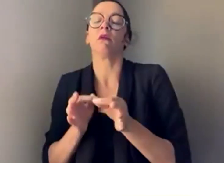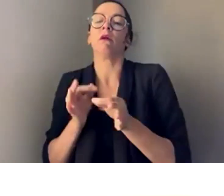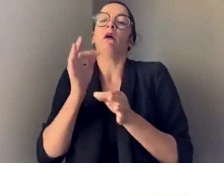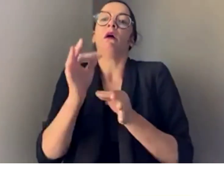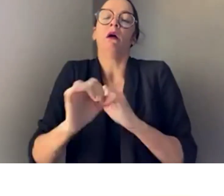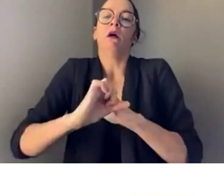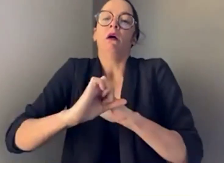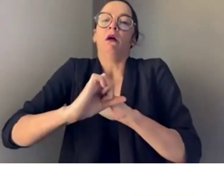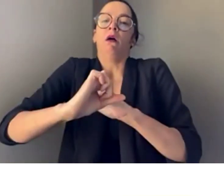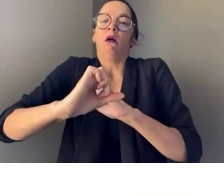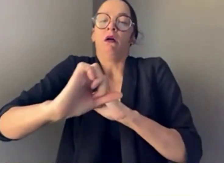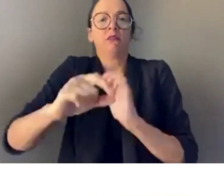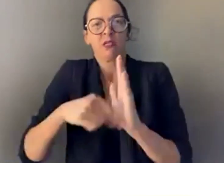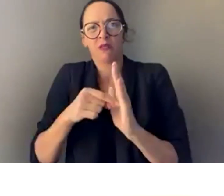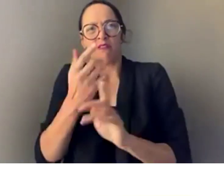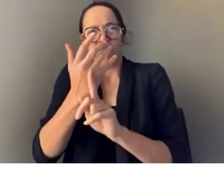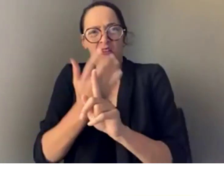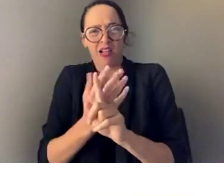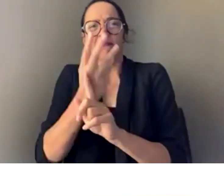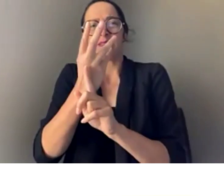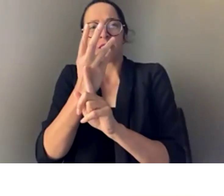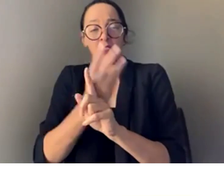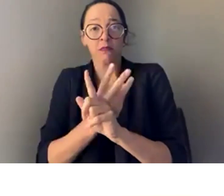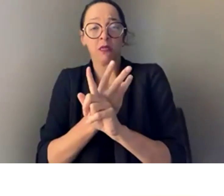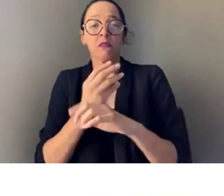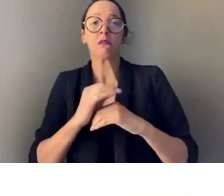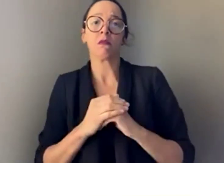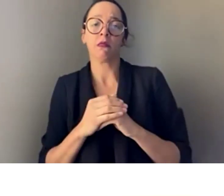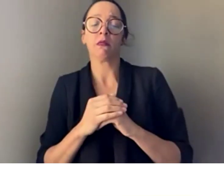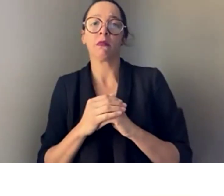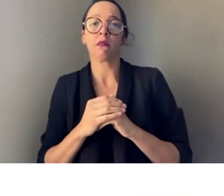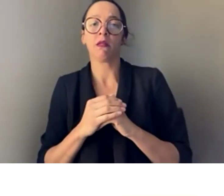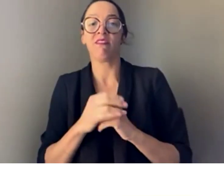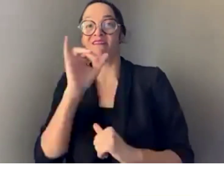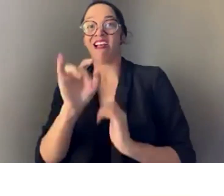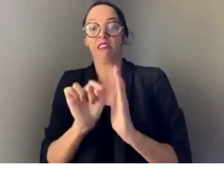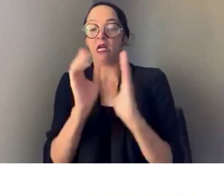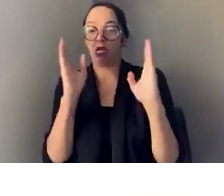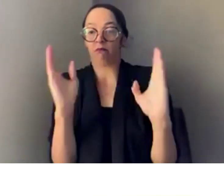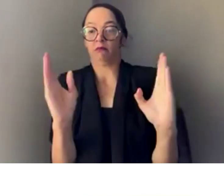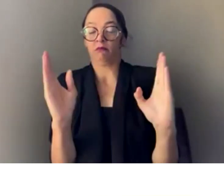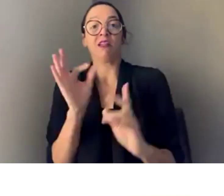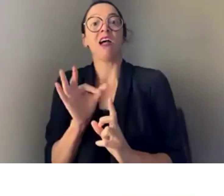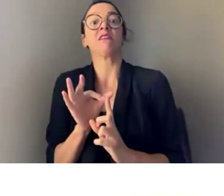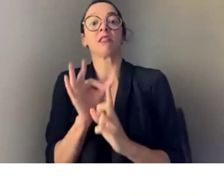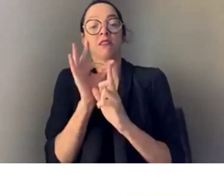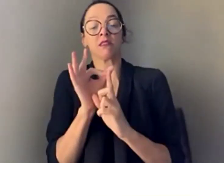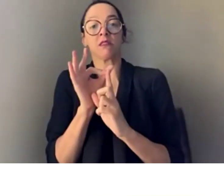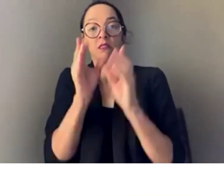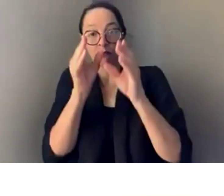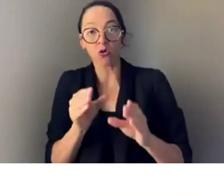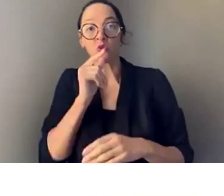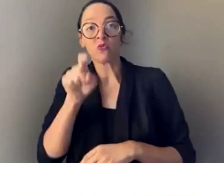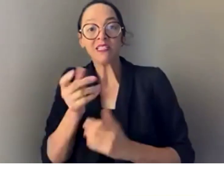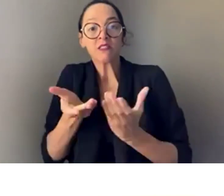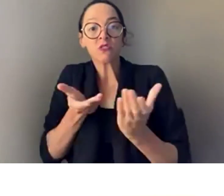6 months. And in the meantime, unless they are blessed to have a loved one, a family member who can be the unpaid family